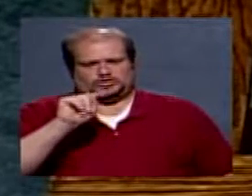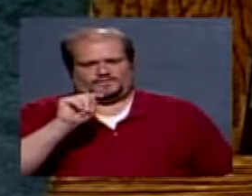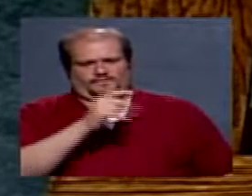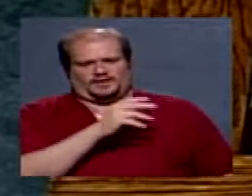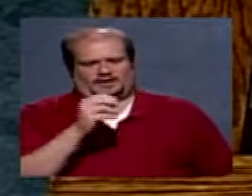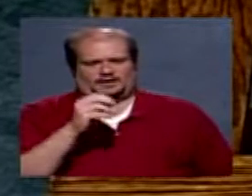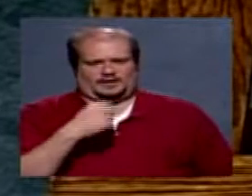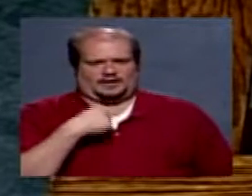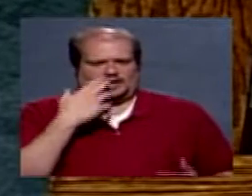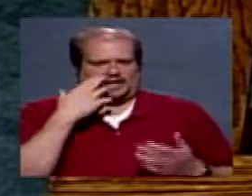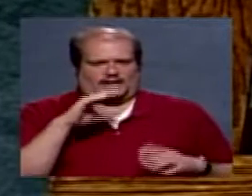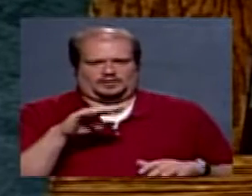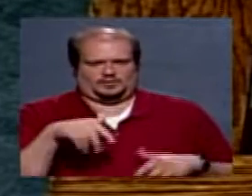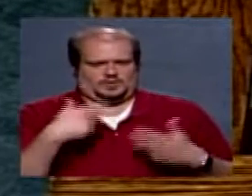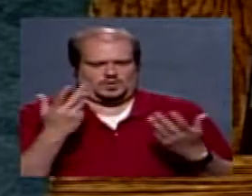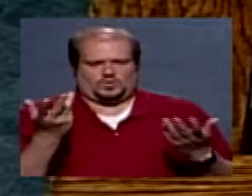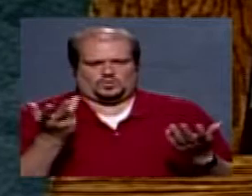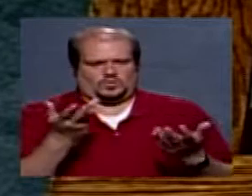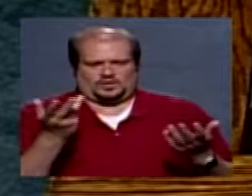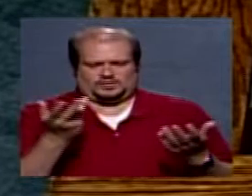so I don't know what.